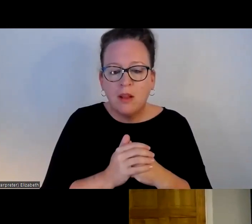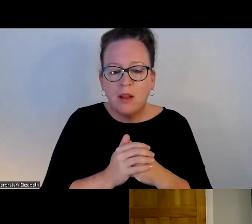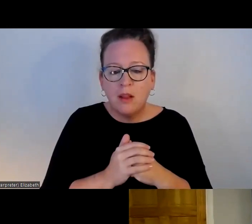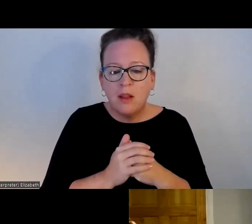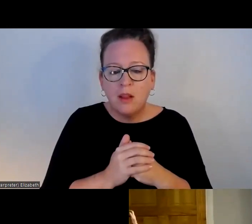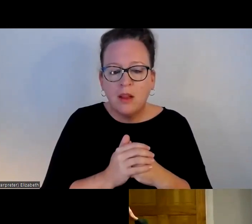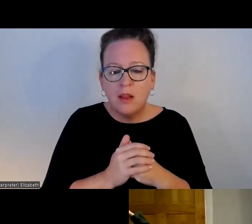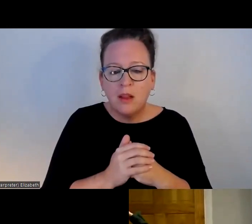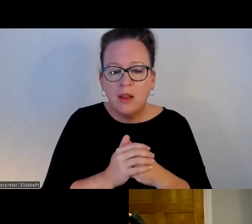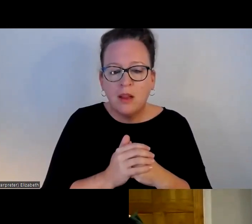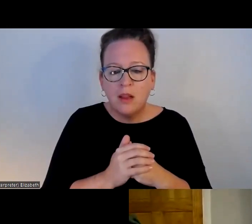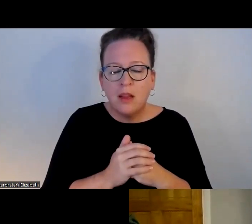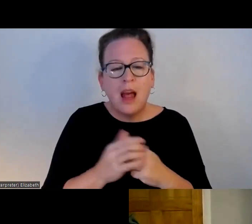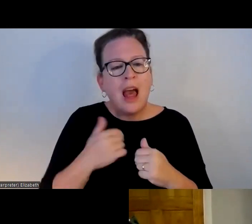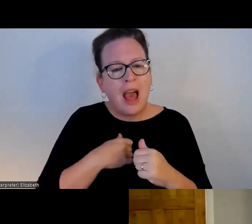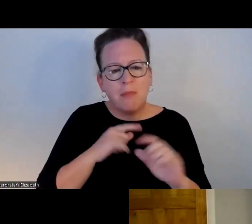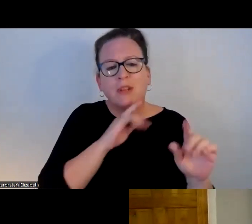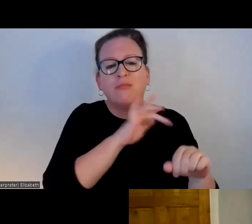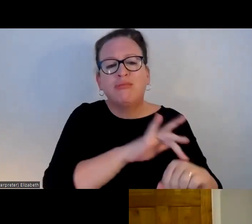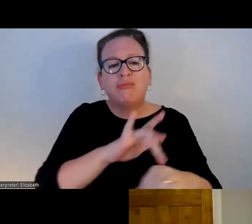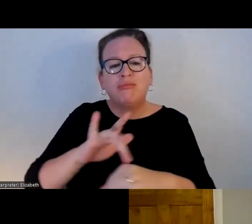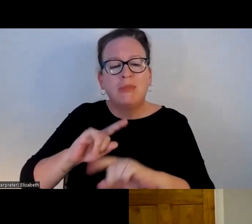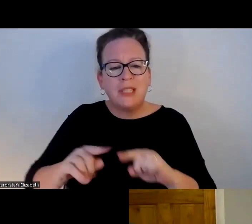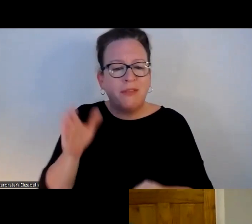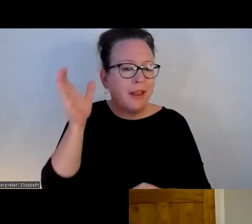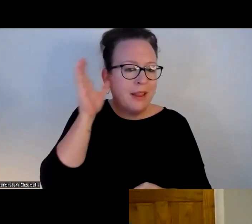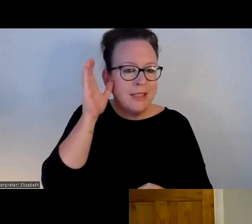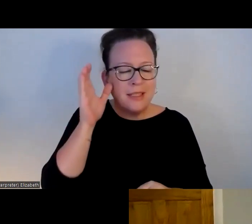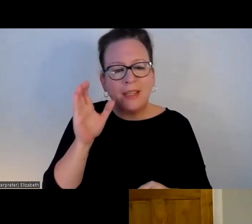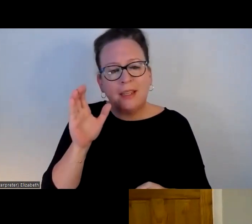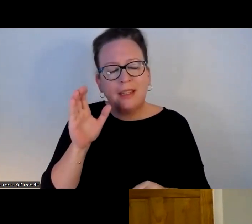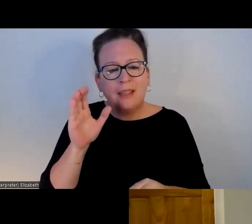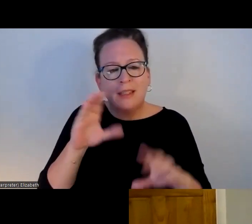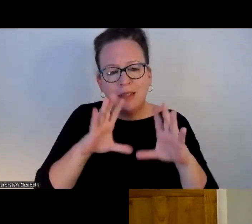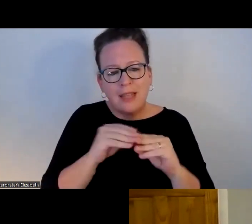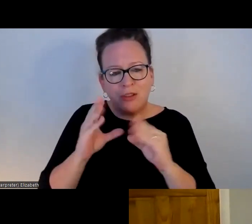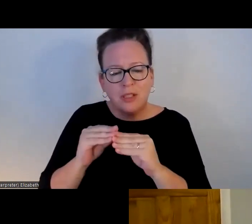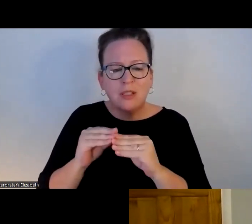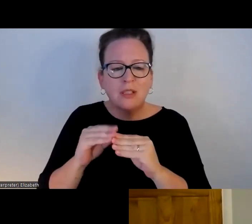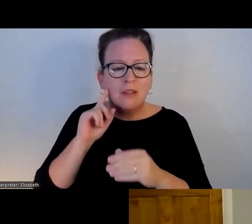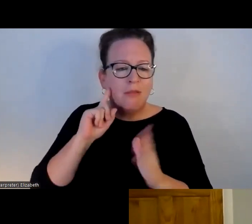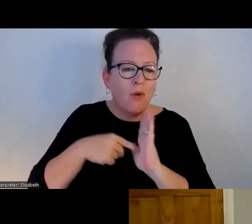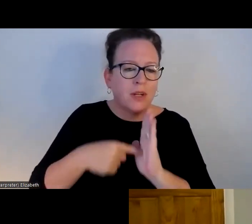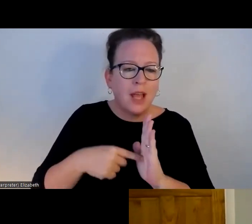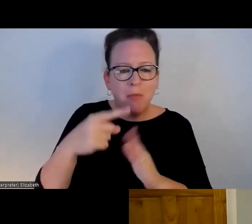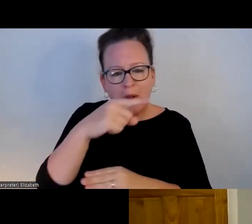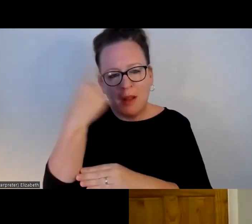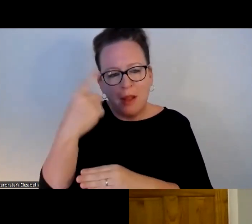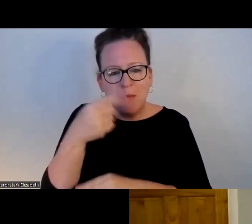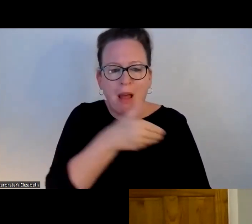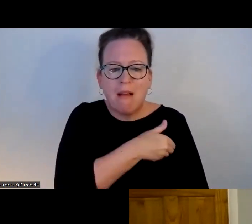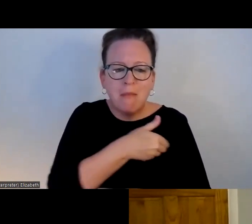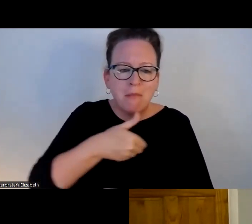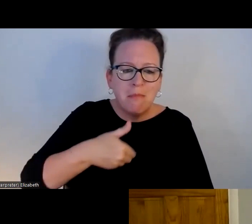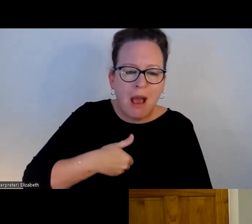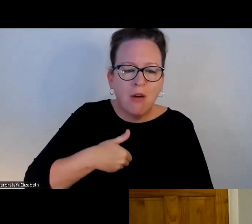I've been going to some of the listening sessions that the Black Empowerment Advisory Council, the Latino Empowerment Advisory